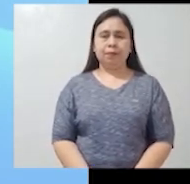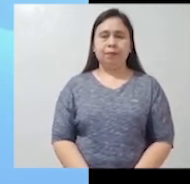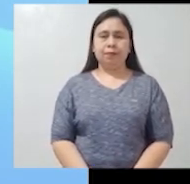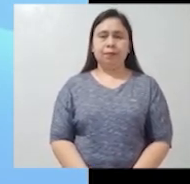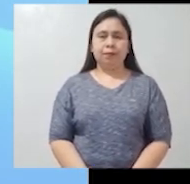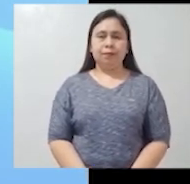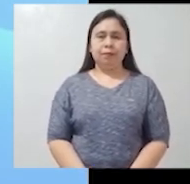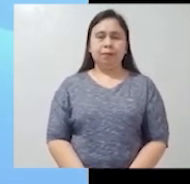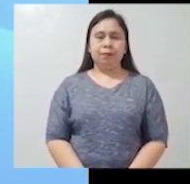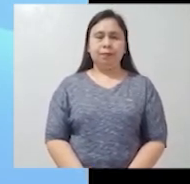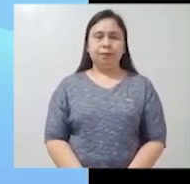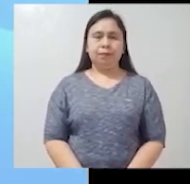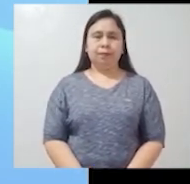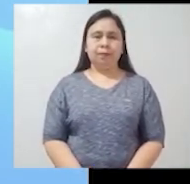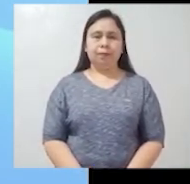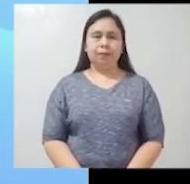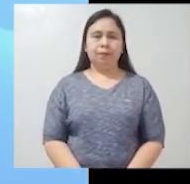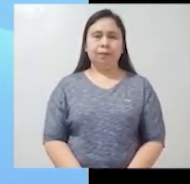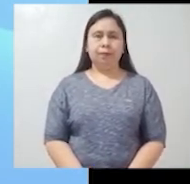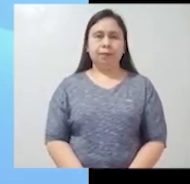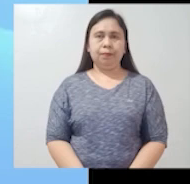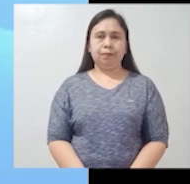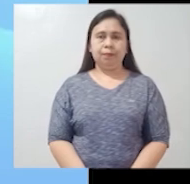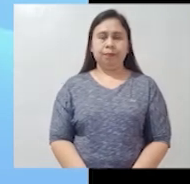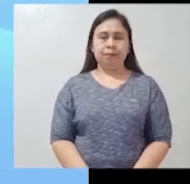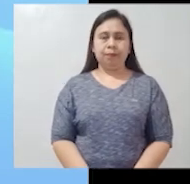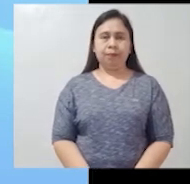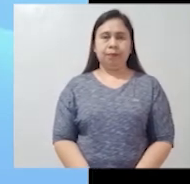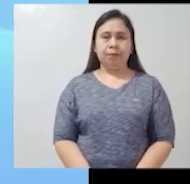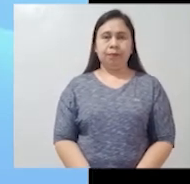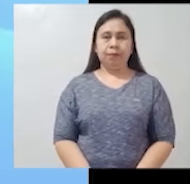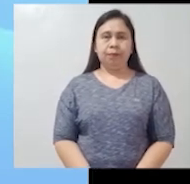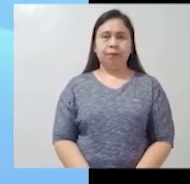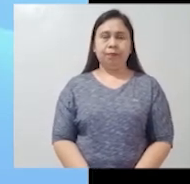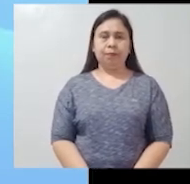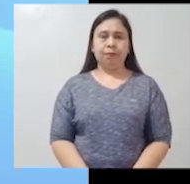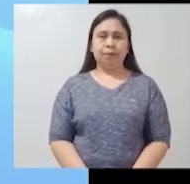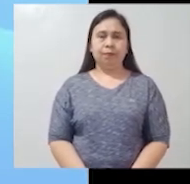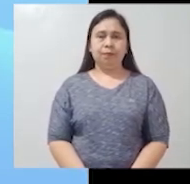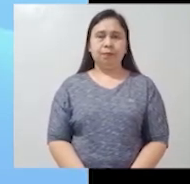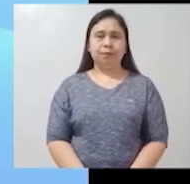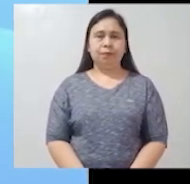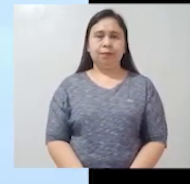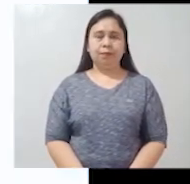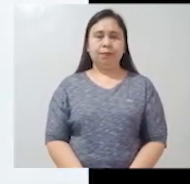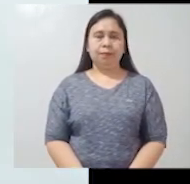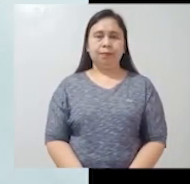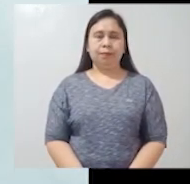Arrangement of molecules in solid, liquid, and gas.